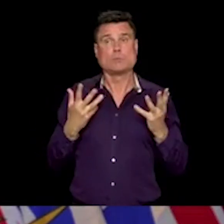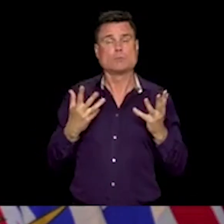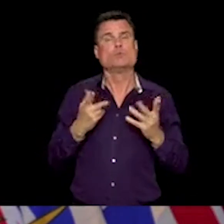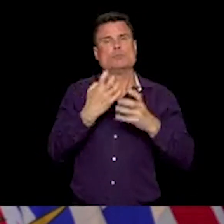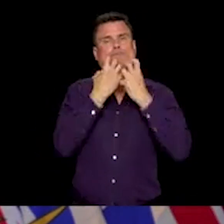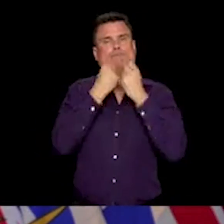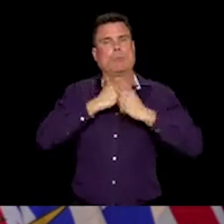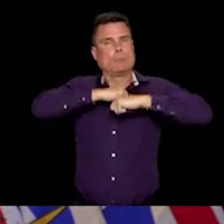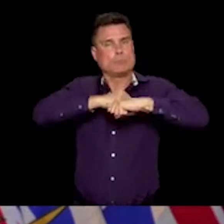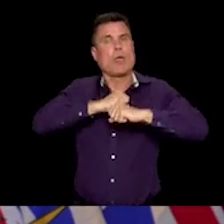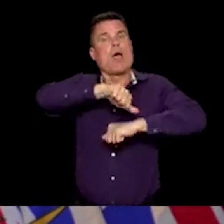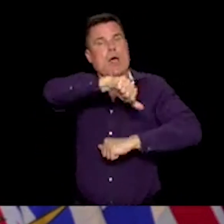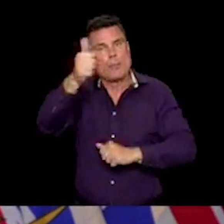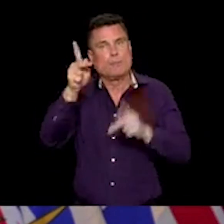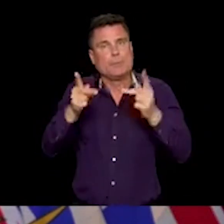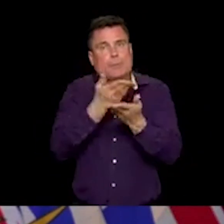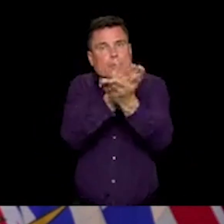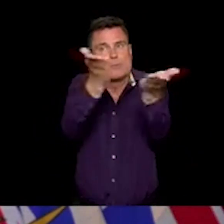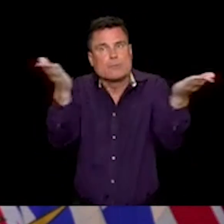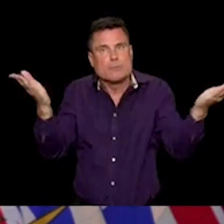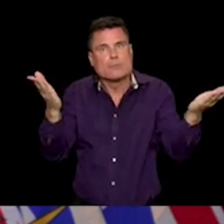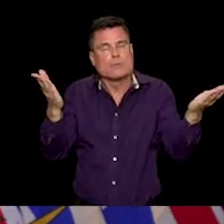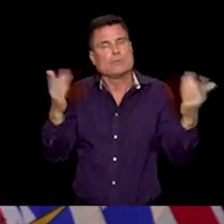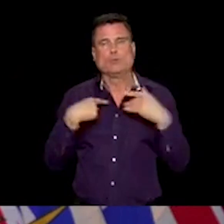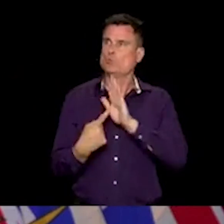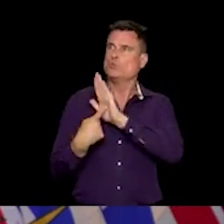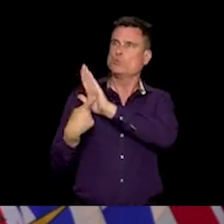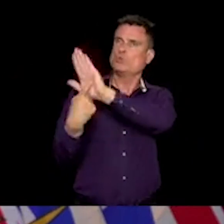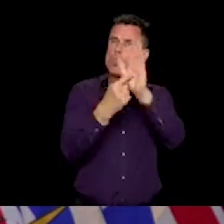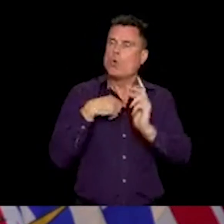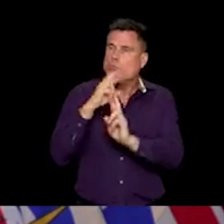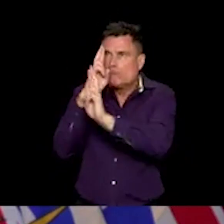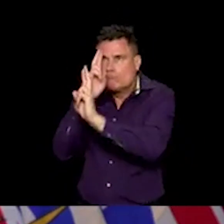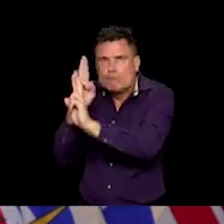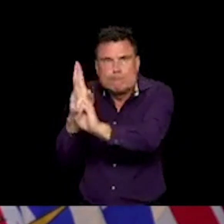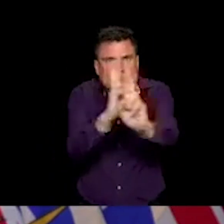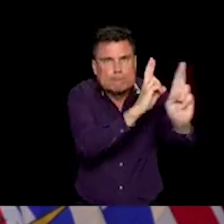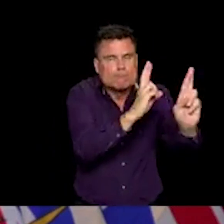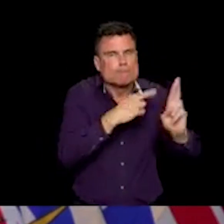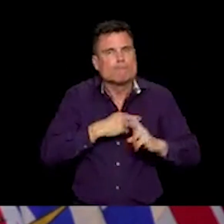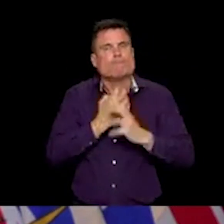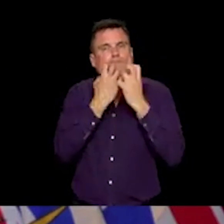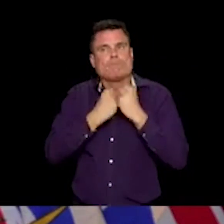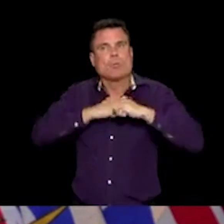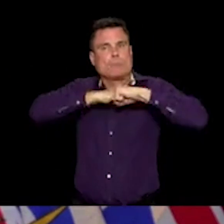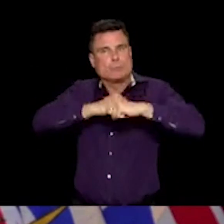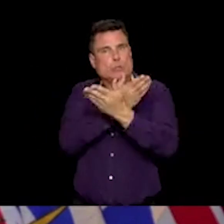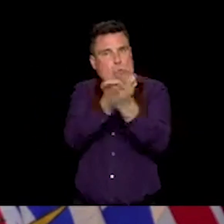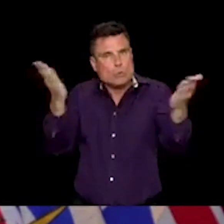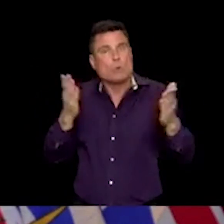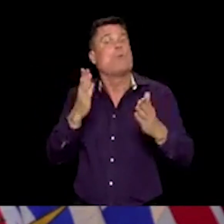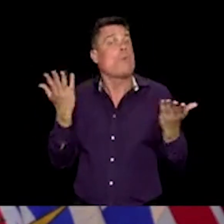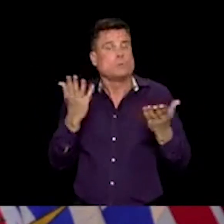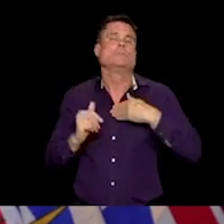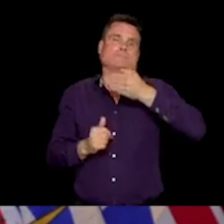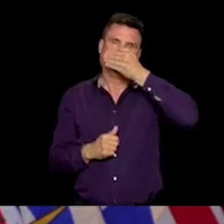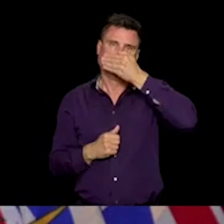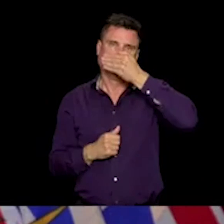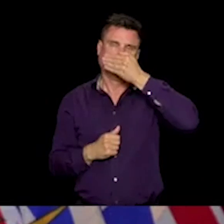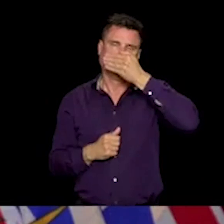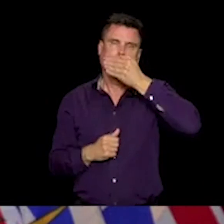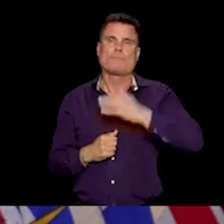be always in place. So for us, I've talked about this before, it is an additional layer that